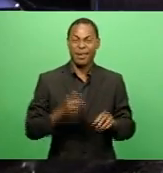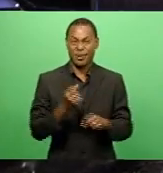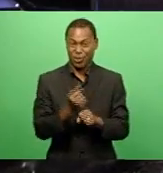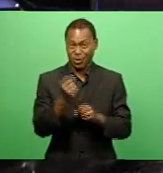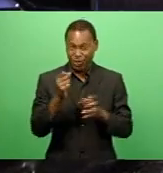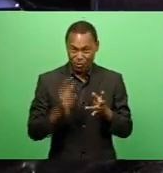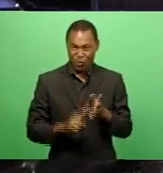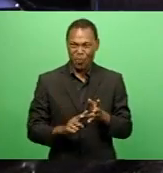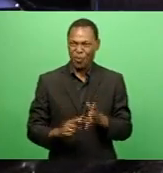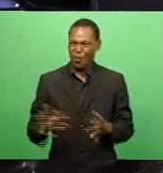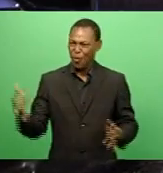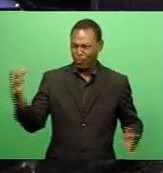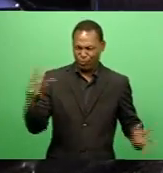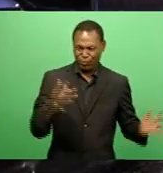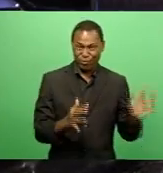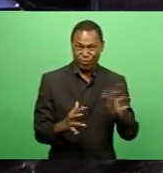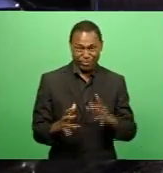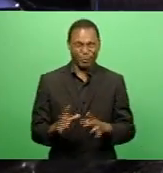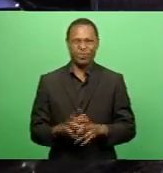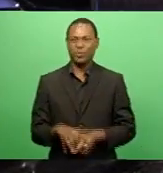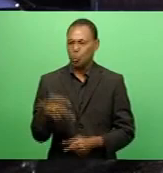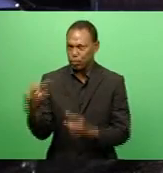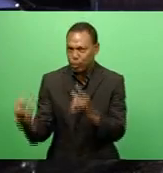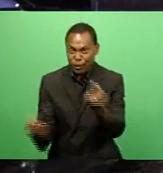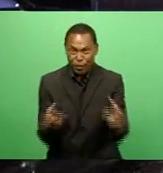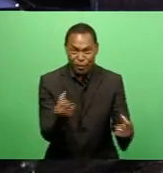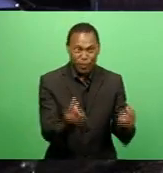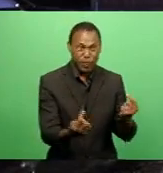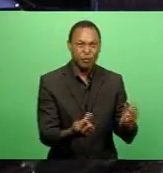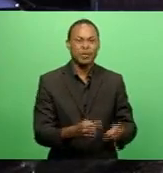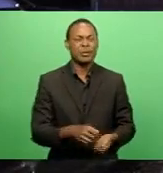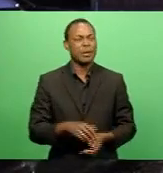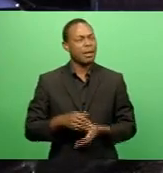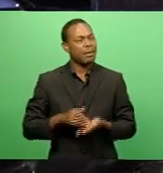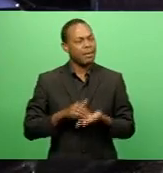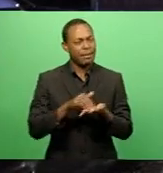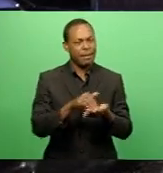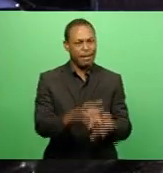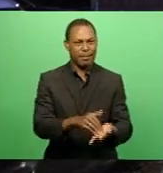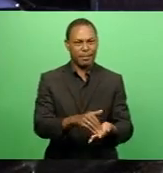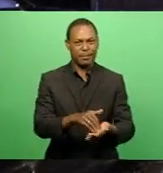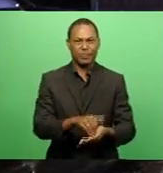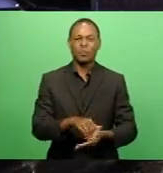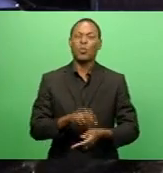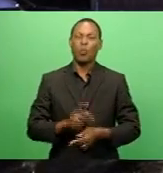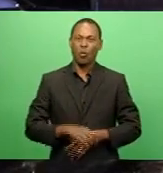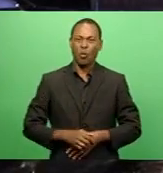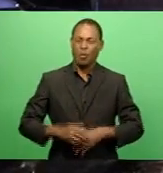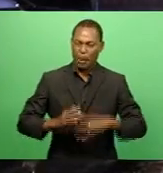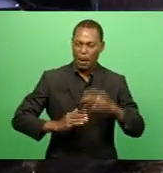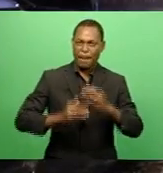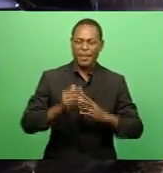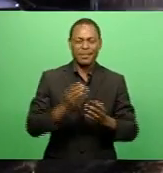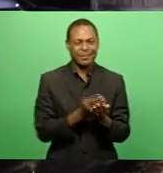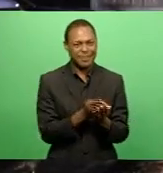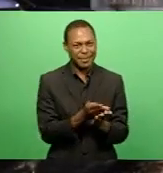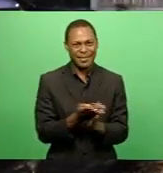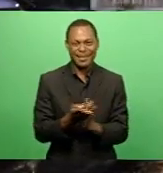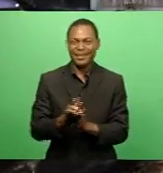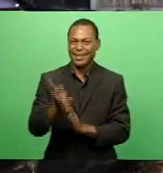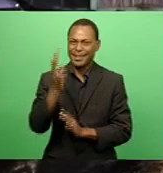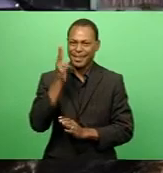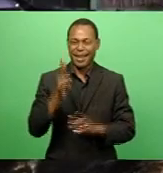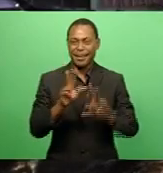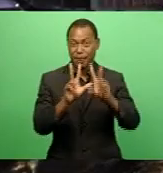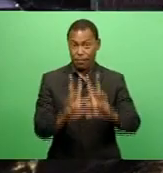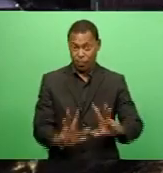everywhere, companies as well as individuals that had a hand in helping restore services here in